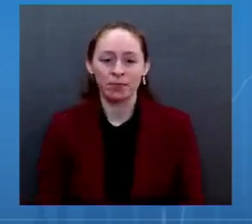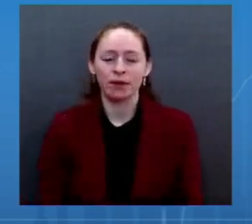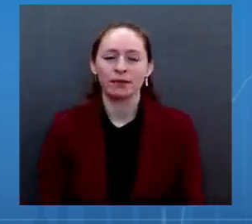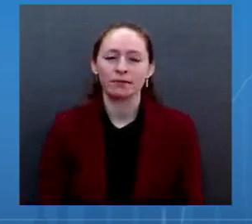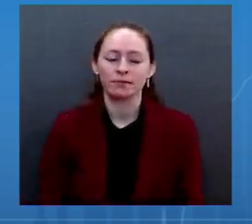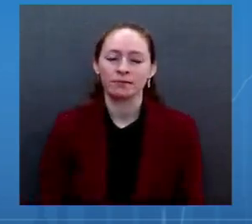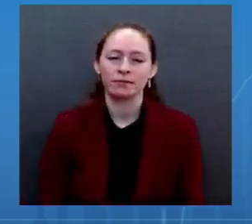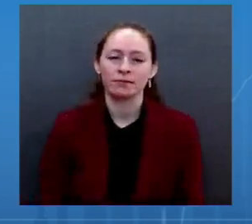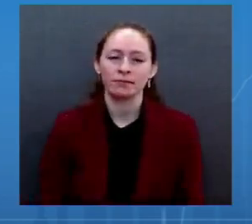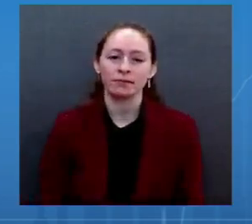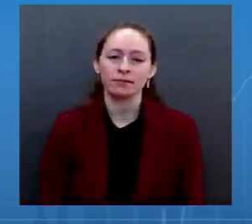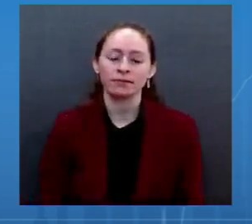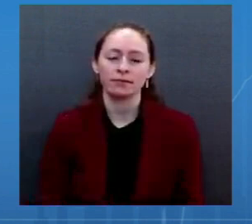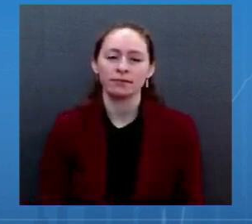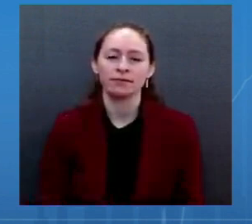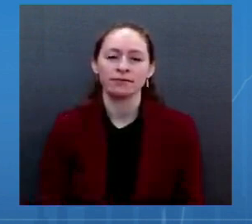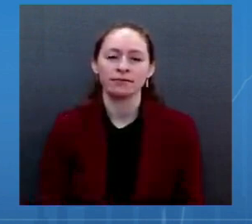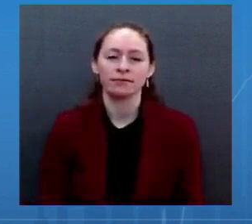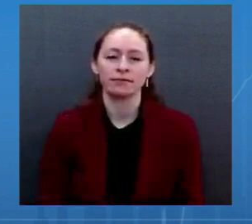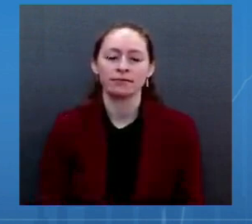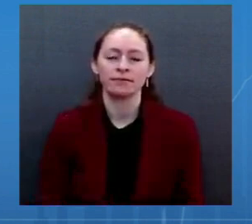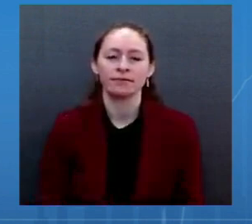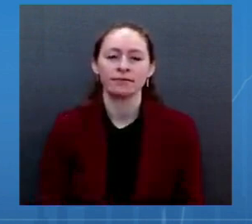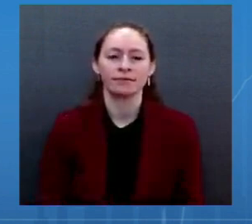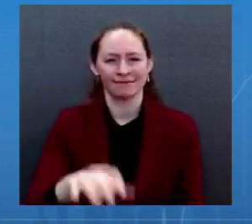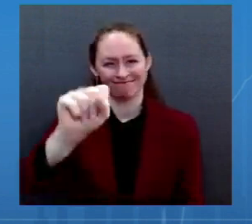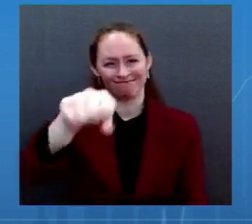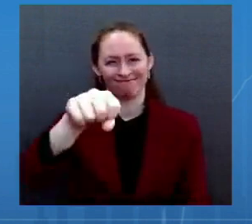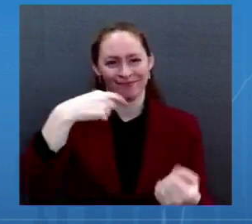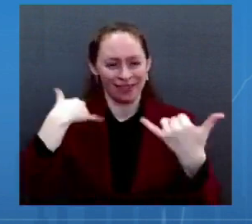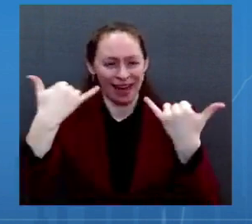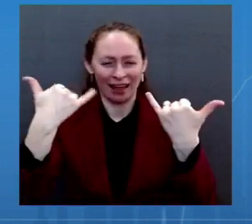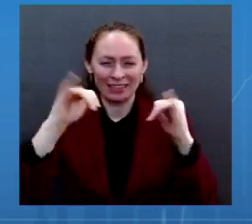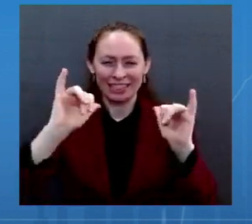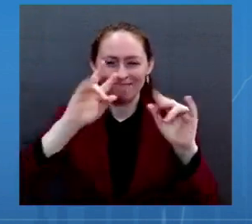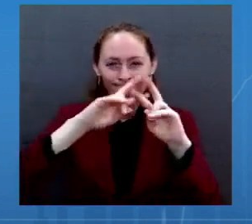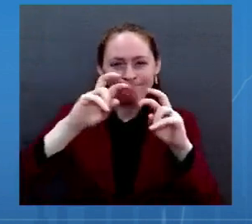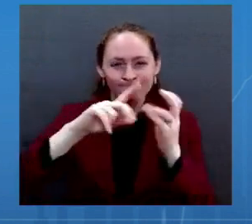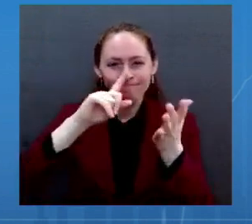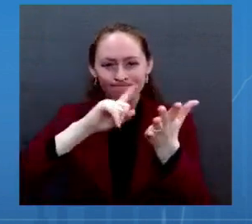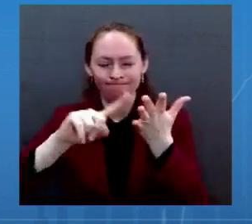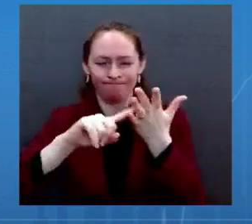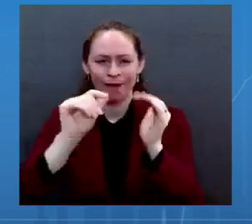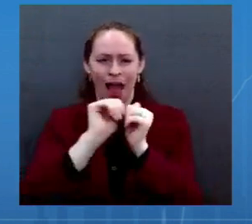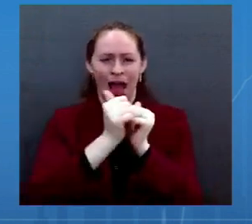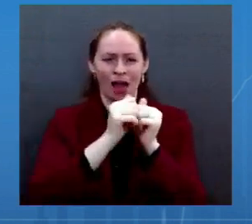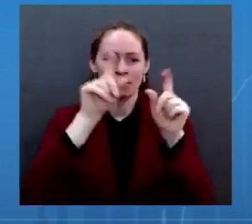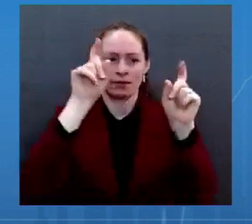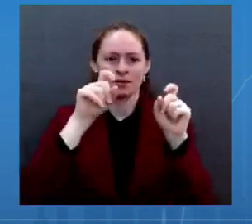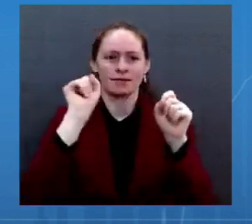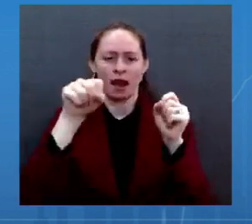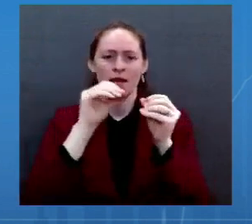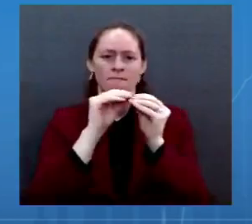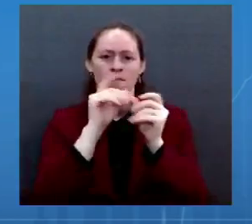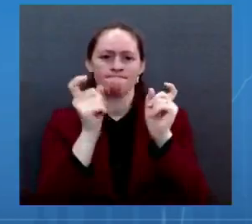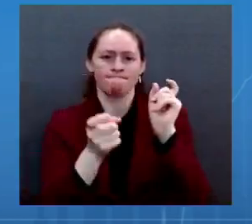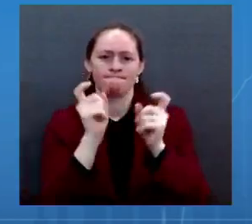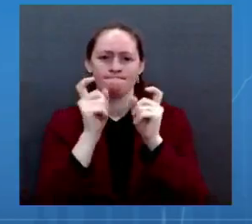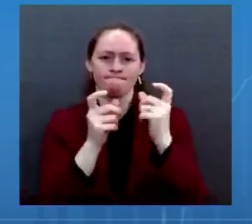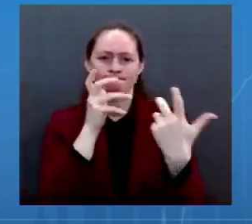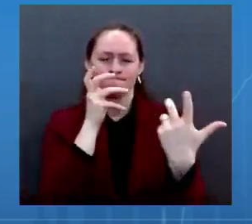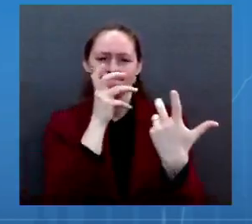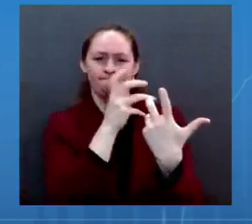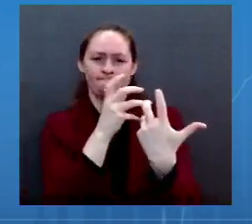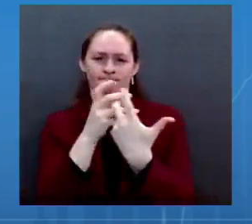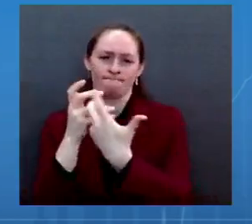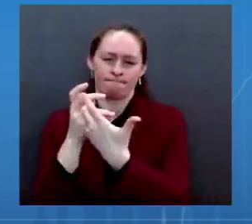every aspect, from sensitivity, specificity, and predictability. And those are ongoing studies now with a considerable investment on a number